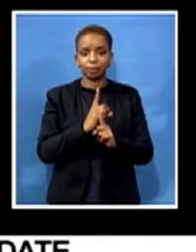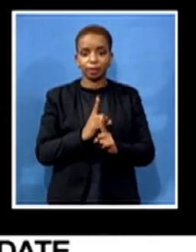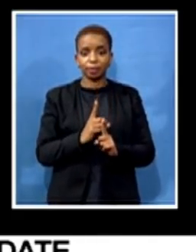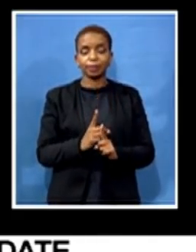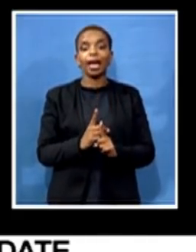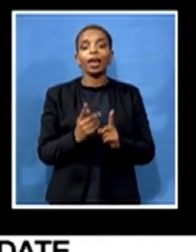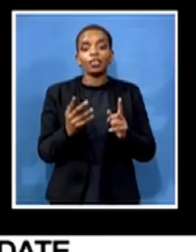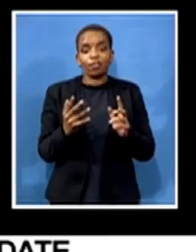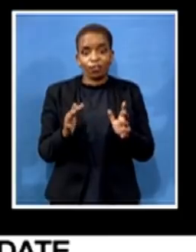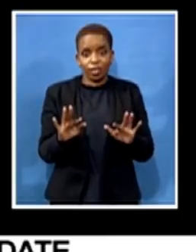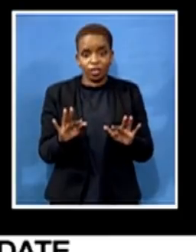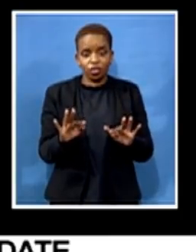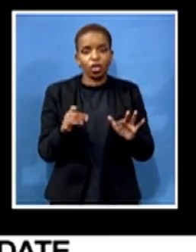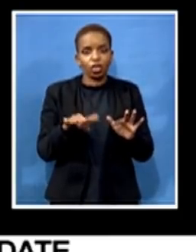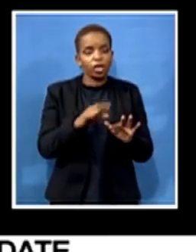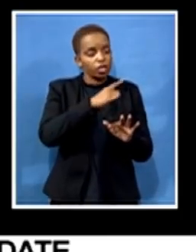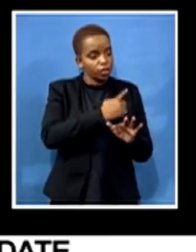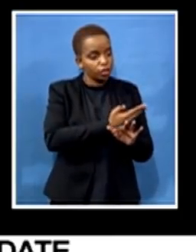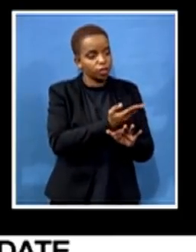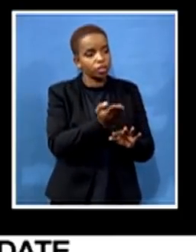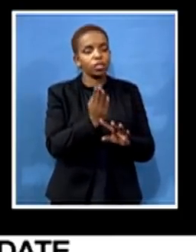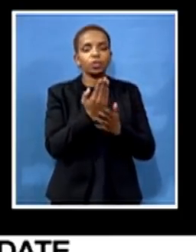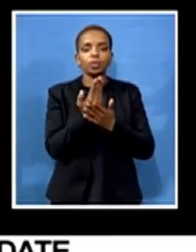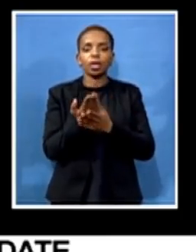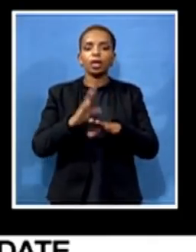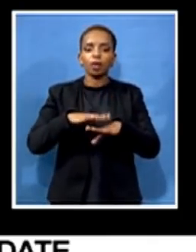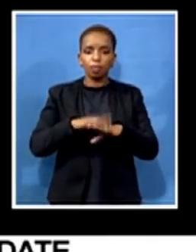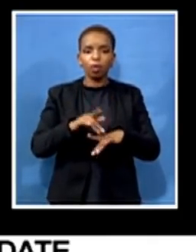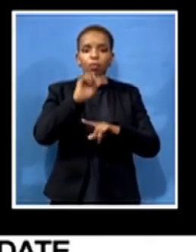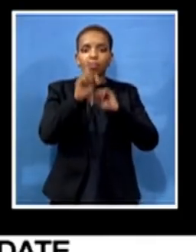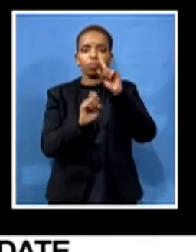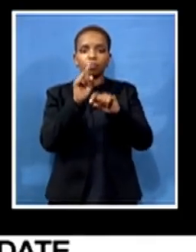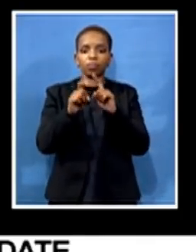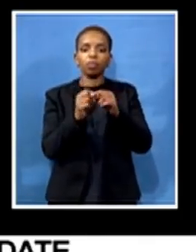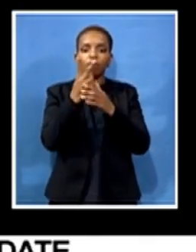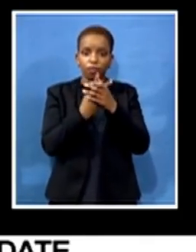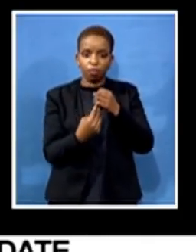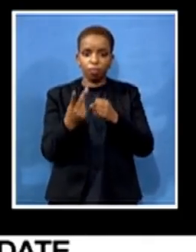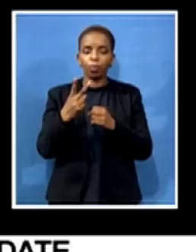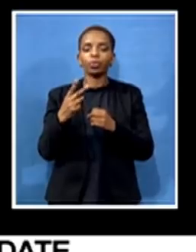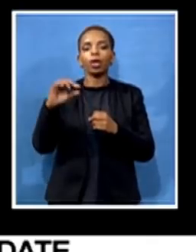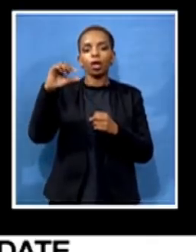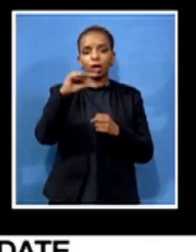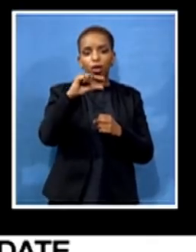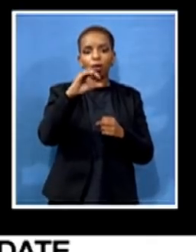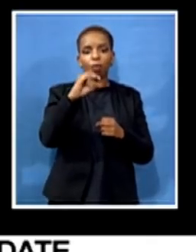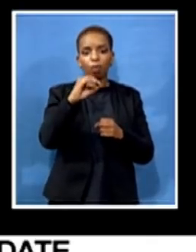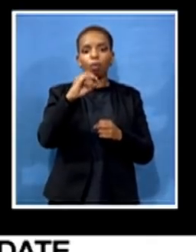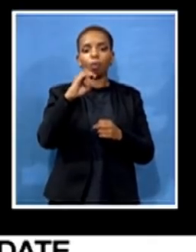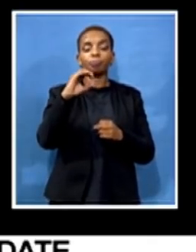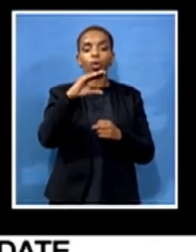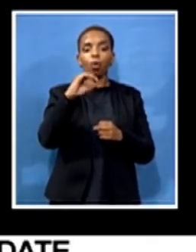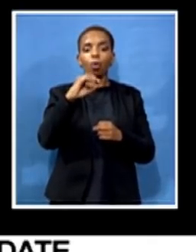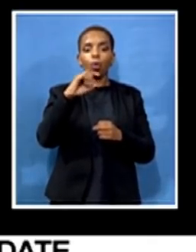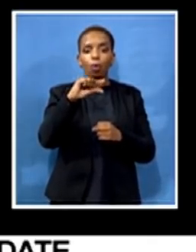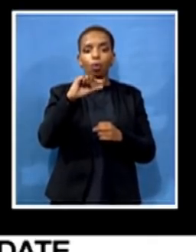your questions for COGTA as well as for health. But we will then start with the member from KwaZulu-Natal, and then it will be Honorable Klute. We will now